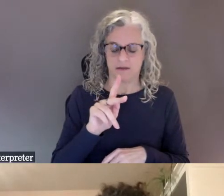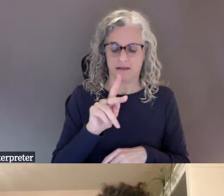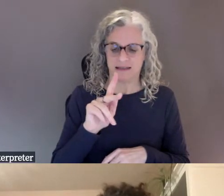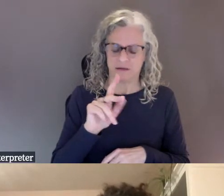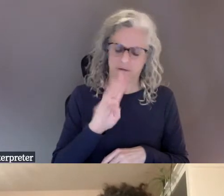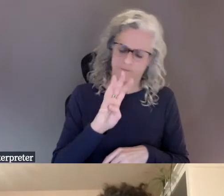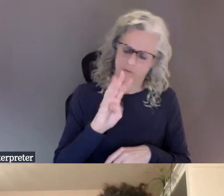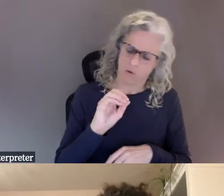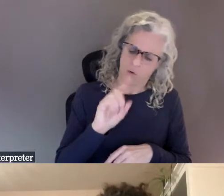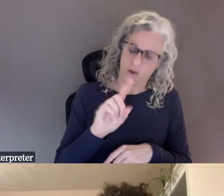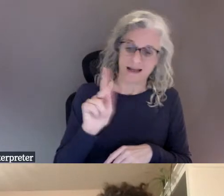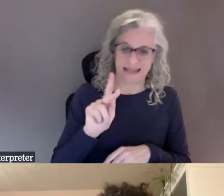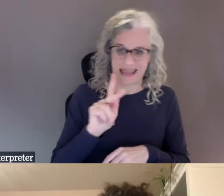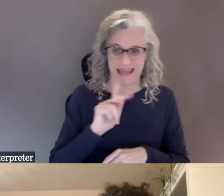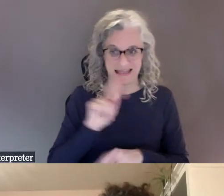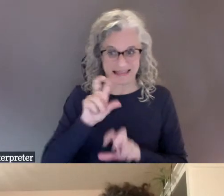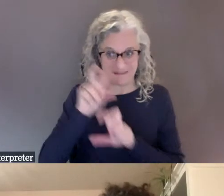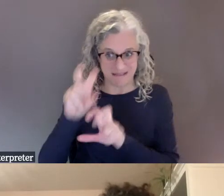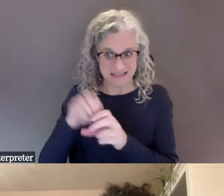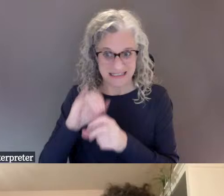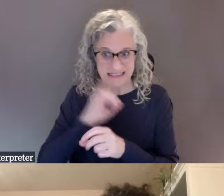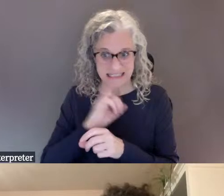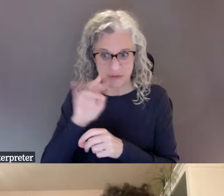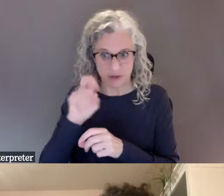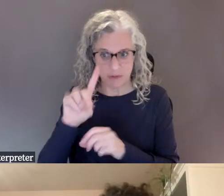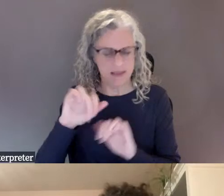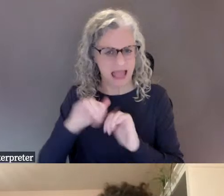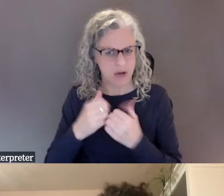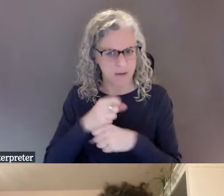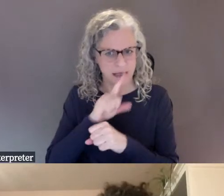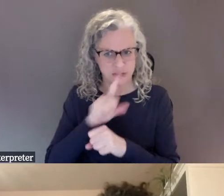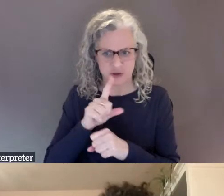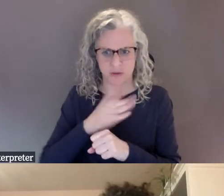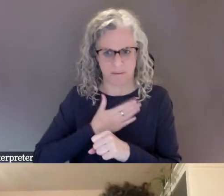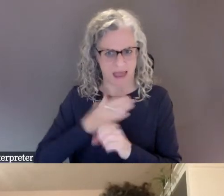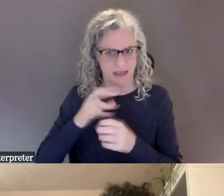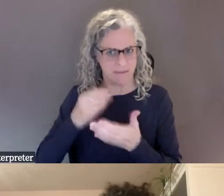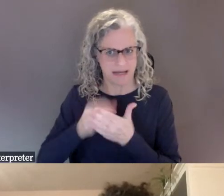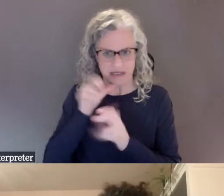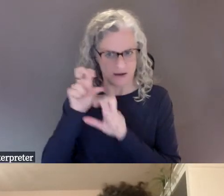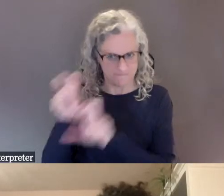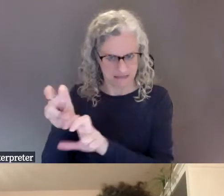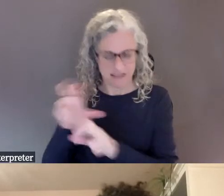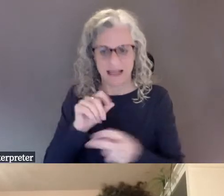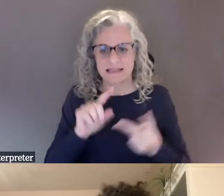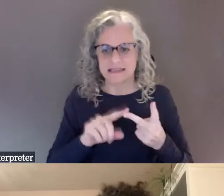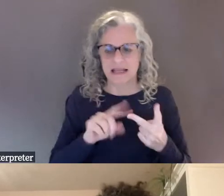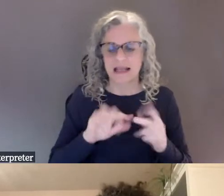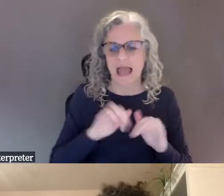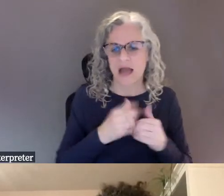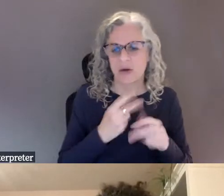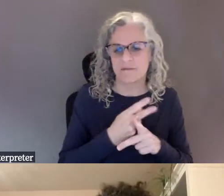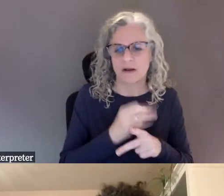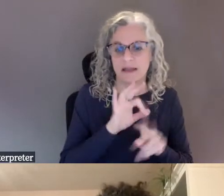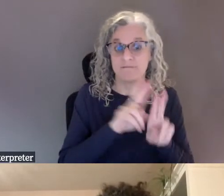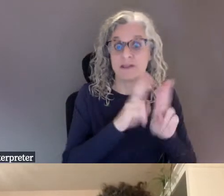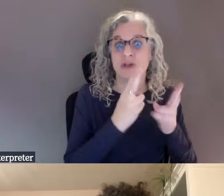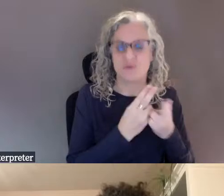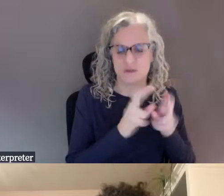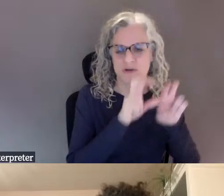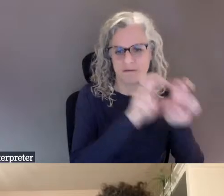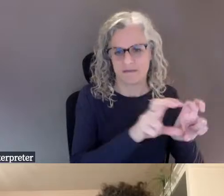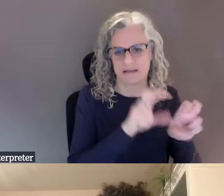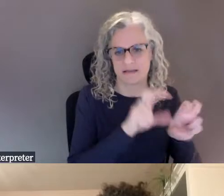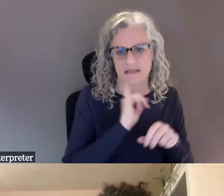can I take to make sure my money isn't being invested into them? And there's another question around like, how do we figure out if our unions are invested in Israel